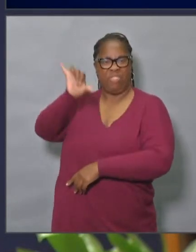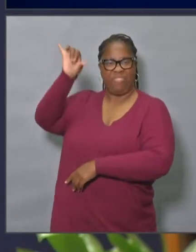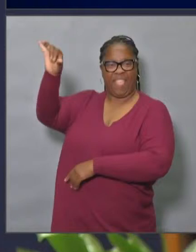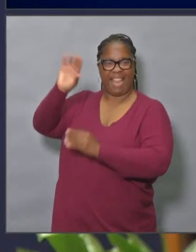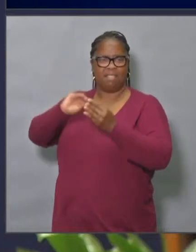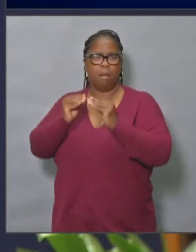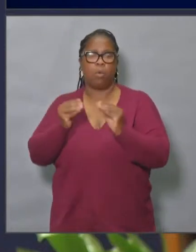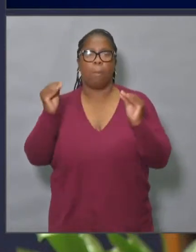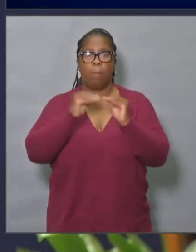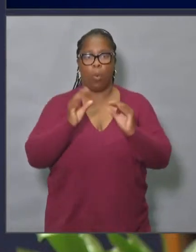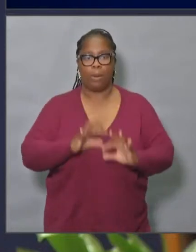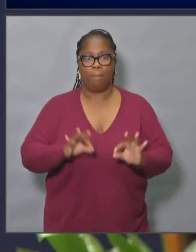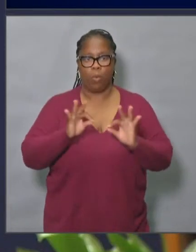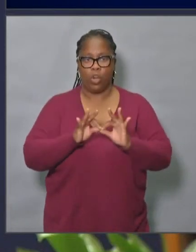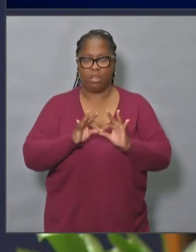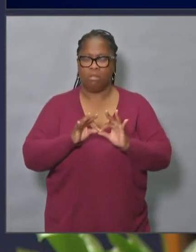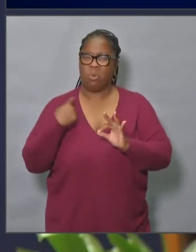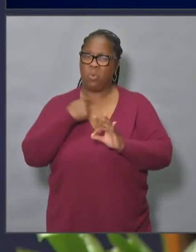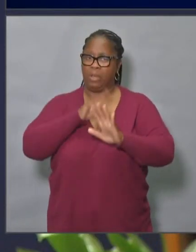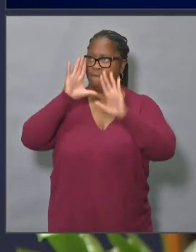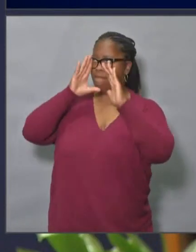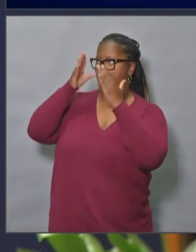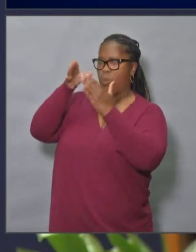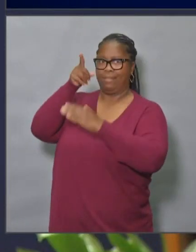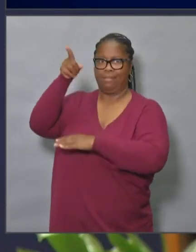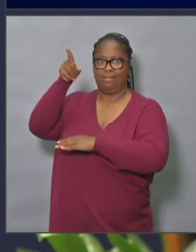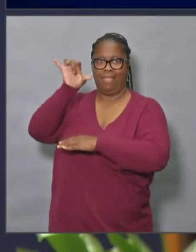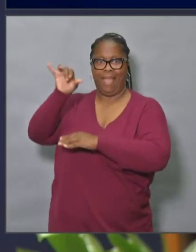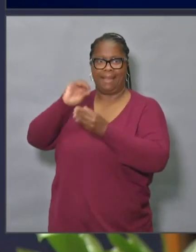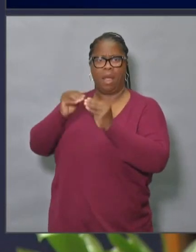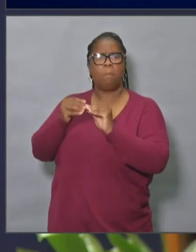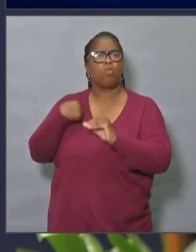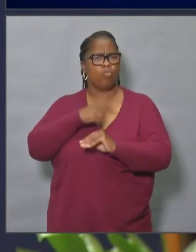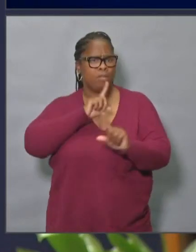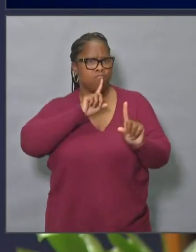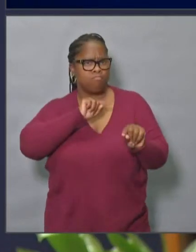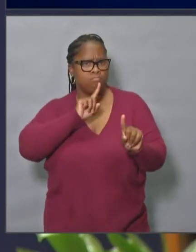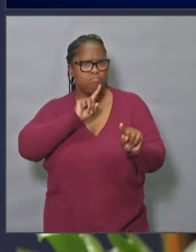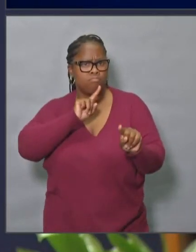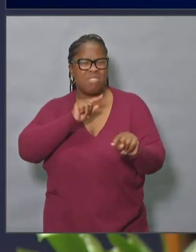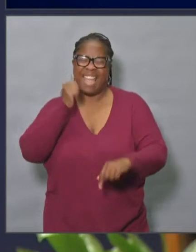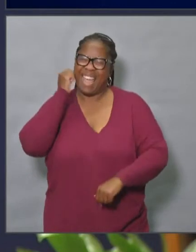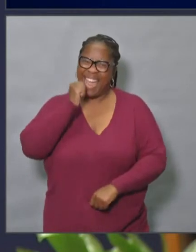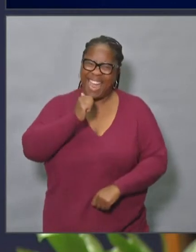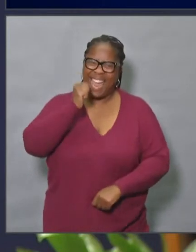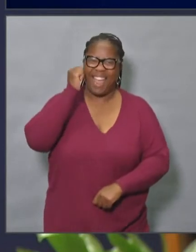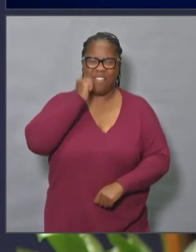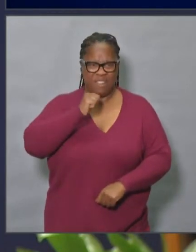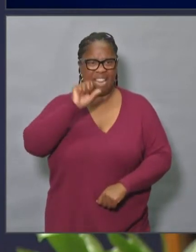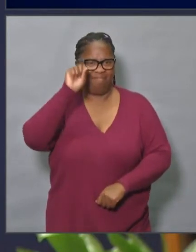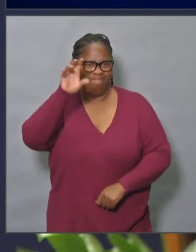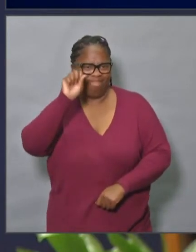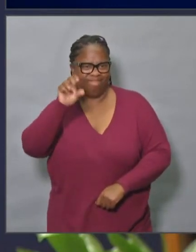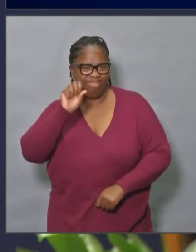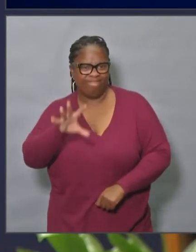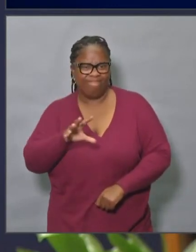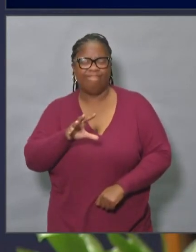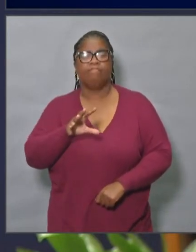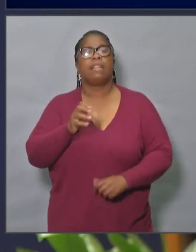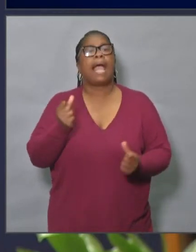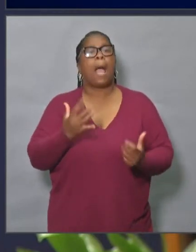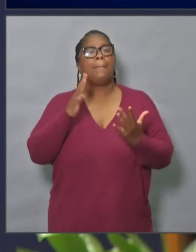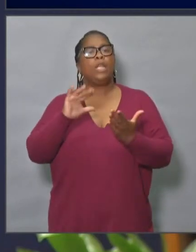model focuses on just this point, and it's reported daily in this model as well as by the Department of Public Health. It focuses on new